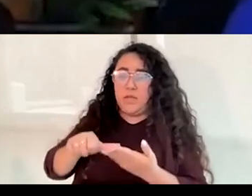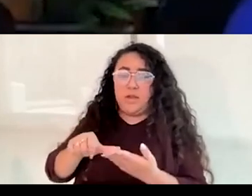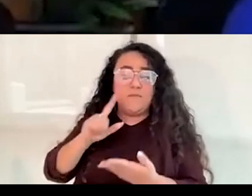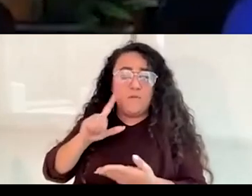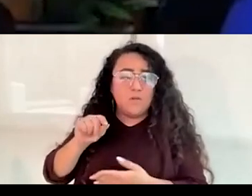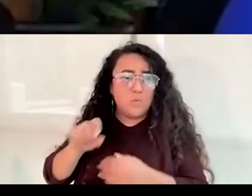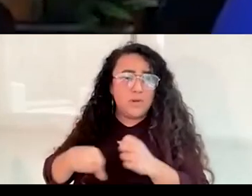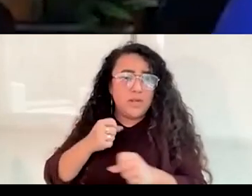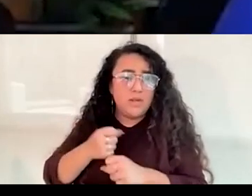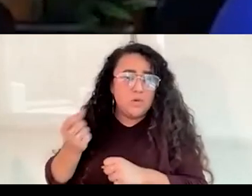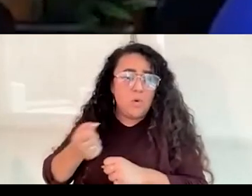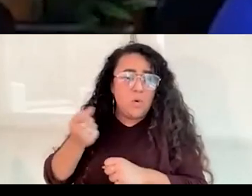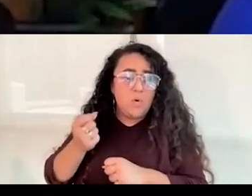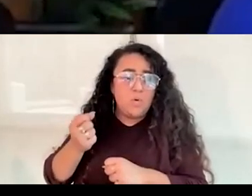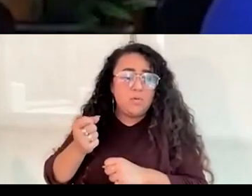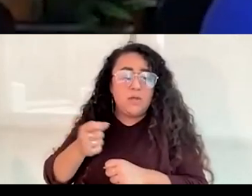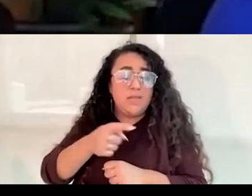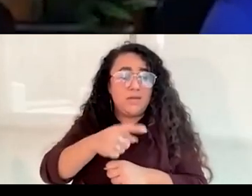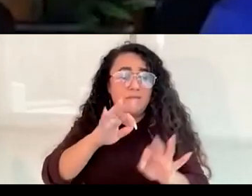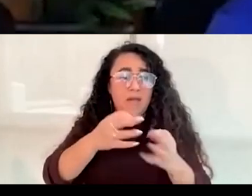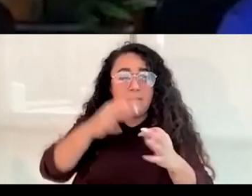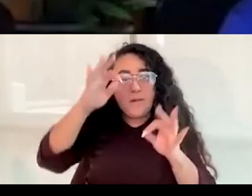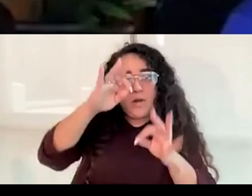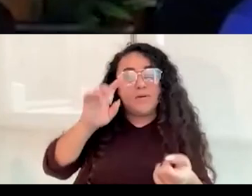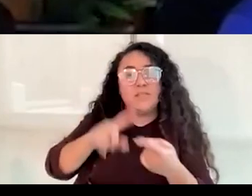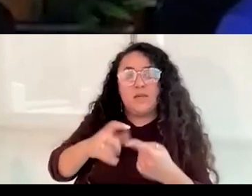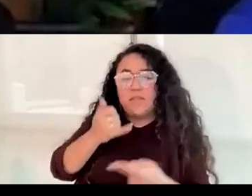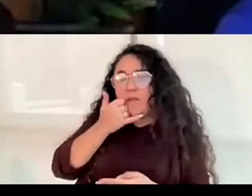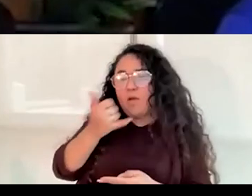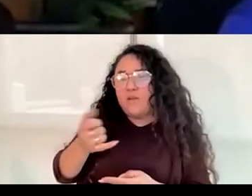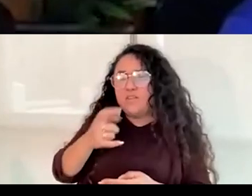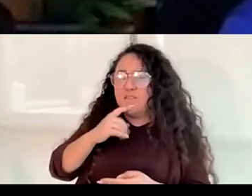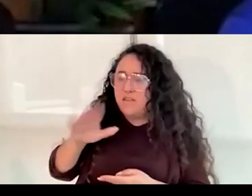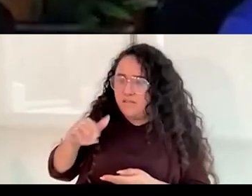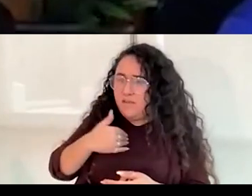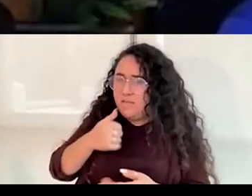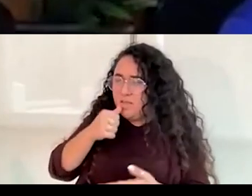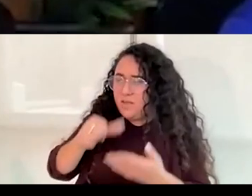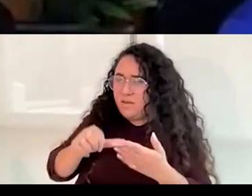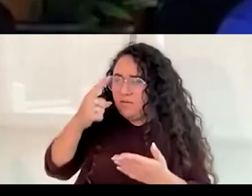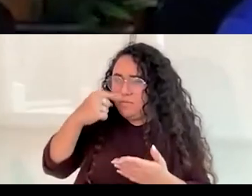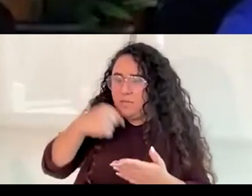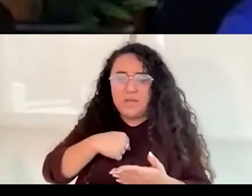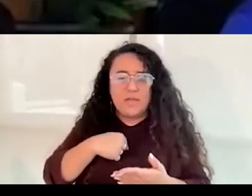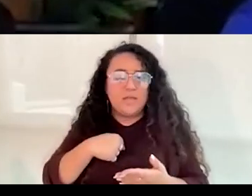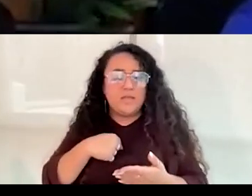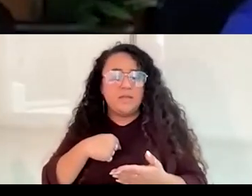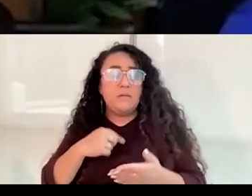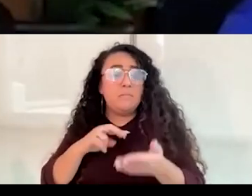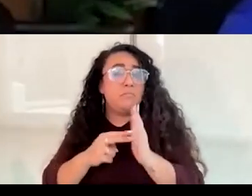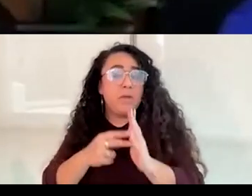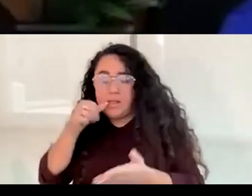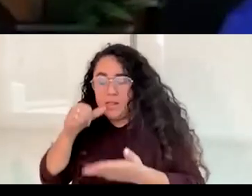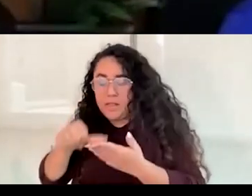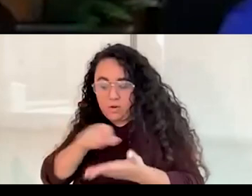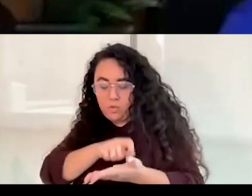the state and say, hey, is there a letter for me? But there's no way for them to know this. Not that that letter would cure any ills, not that a